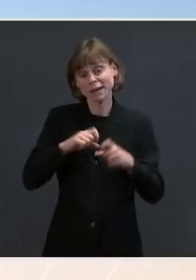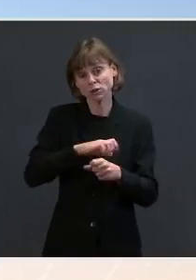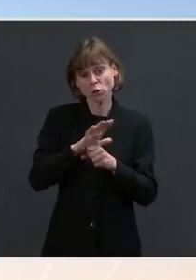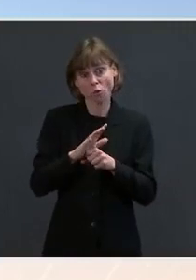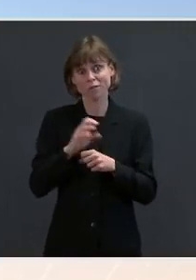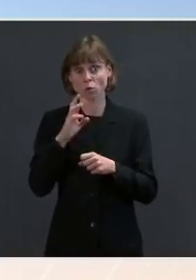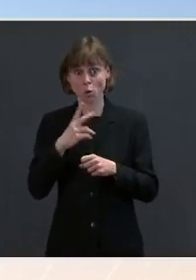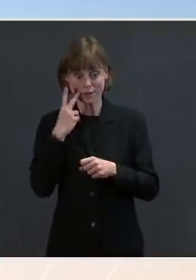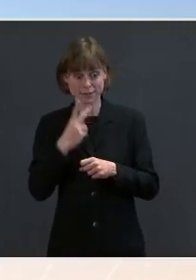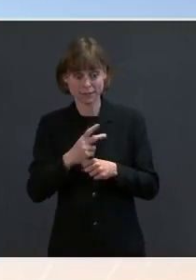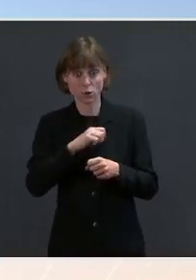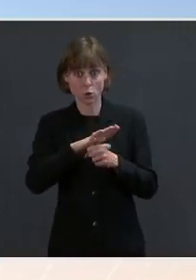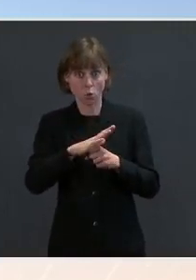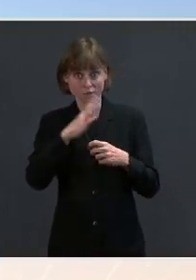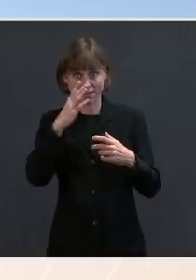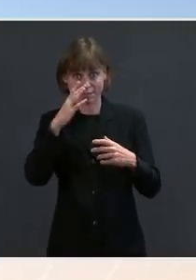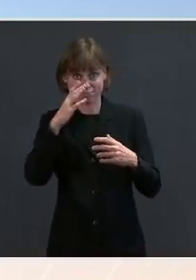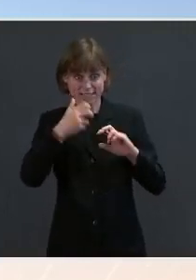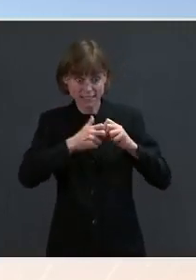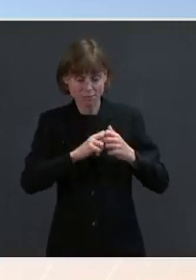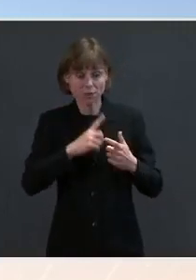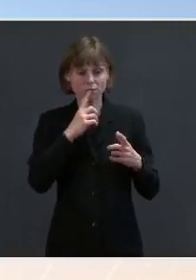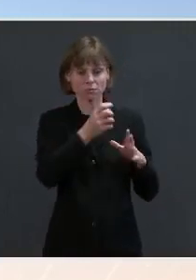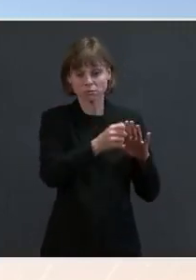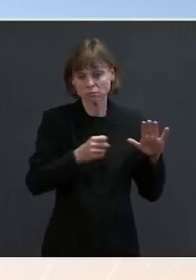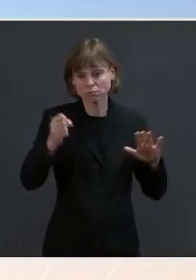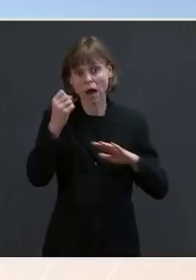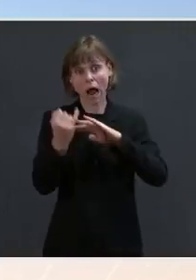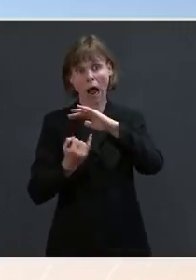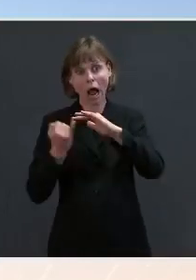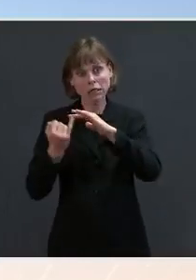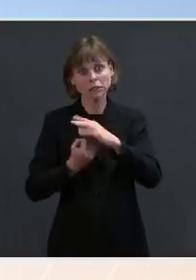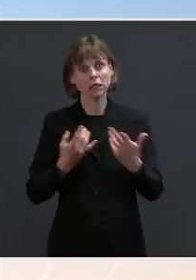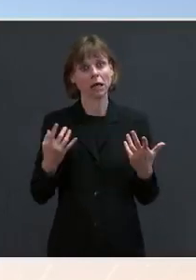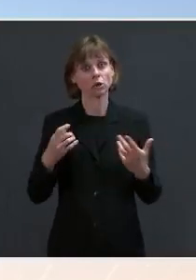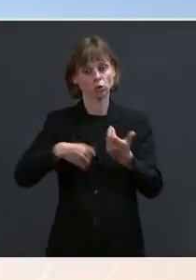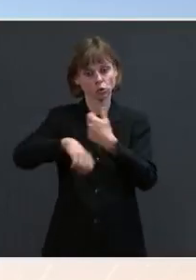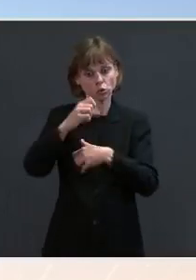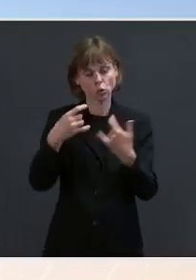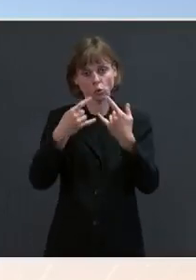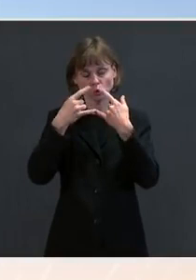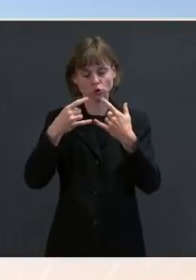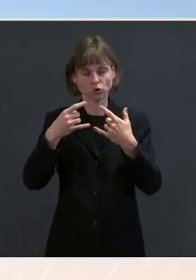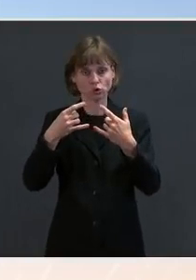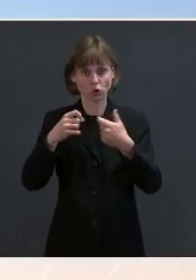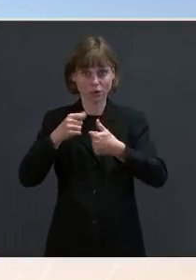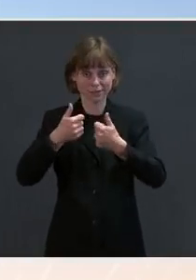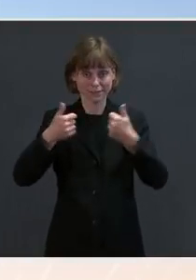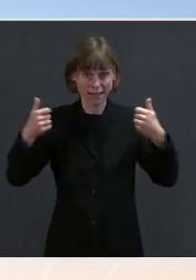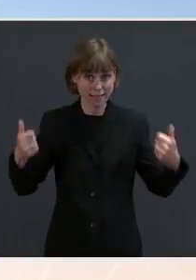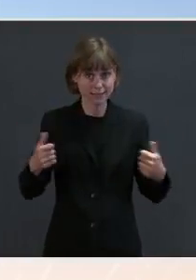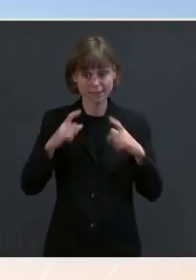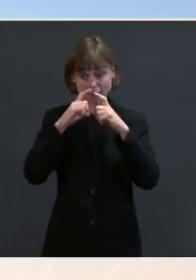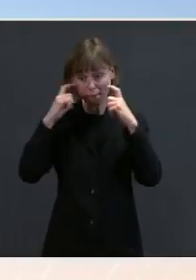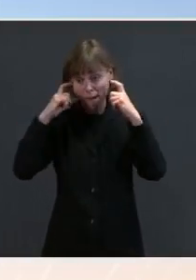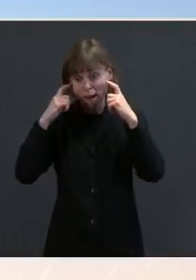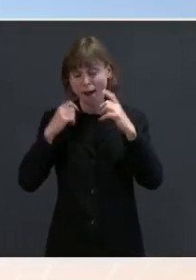isolate, continue to social distance, wear a mask, and seek medical attention if needed. But as a part of our